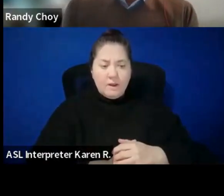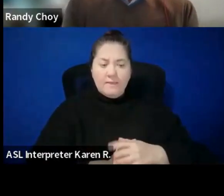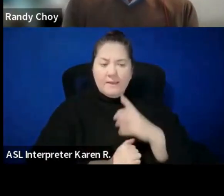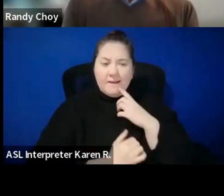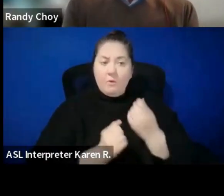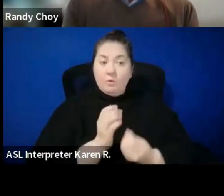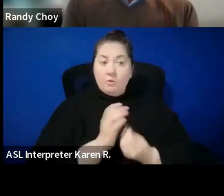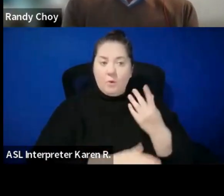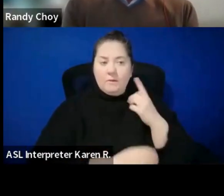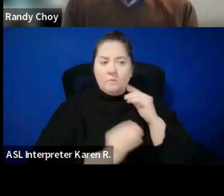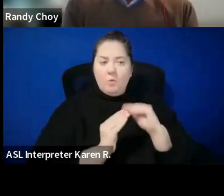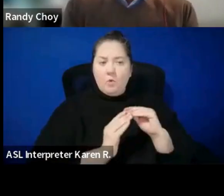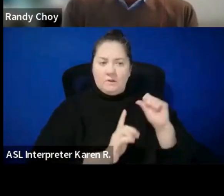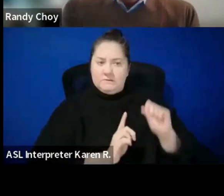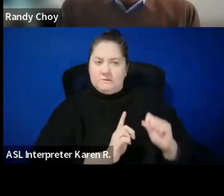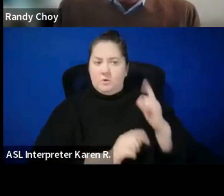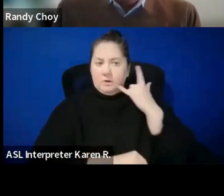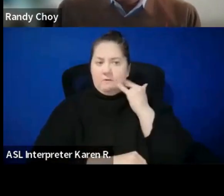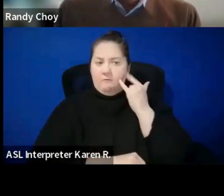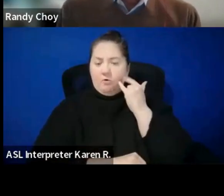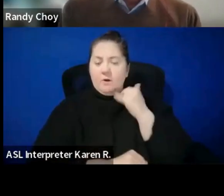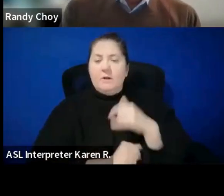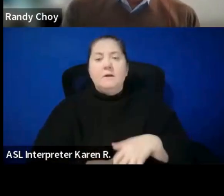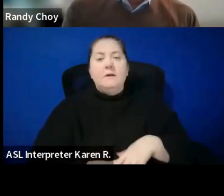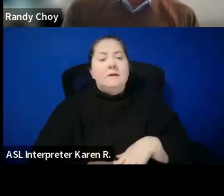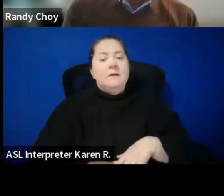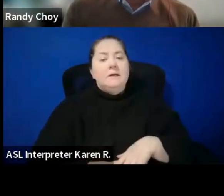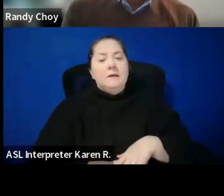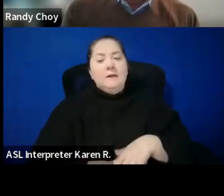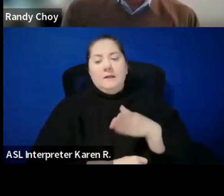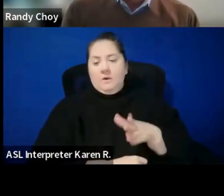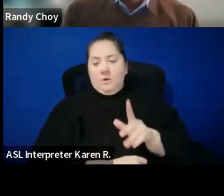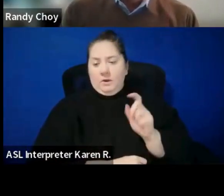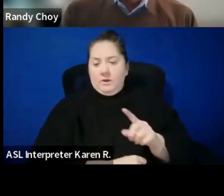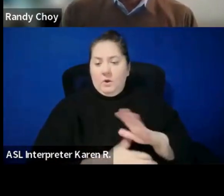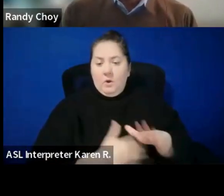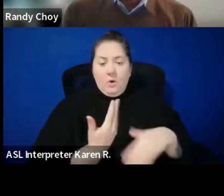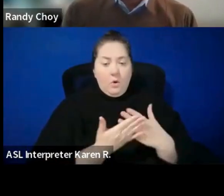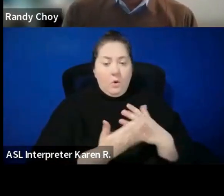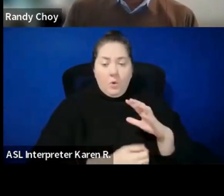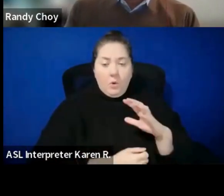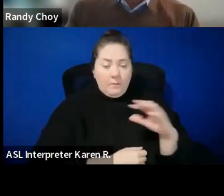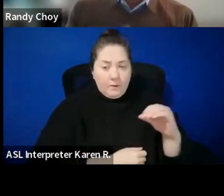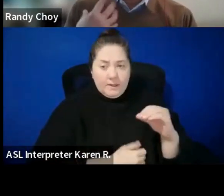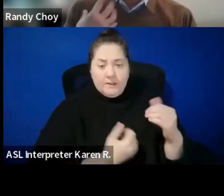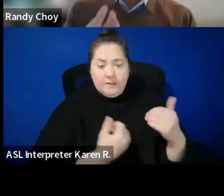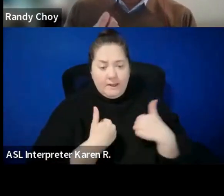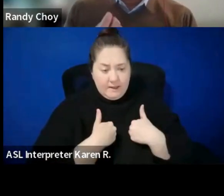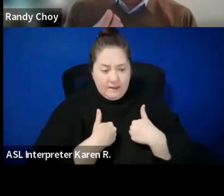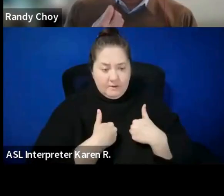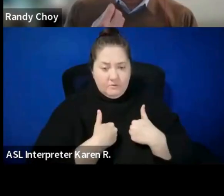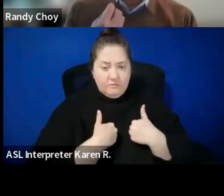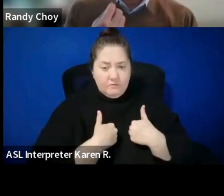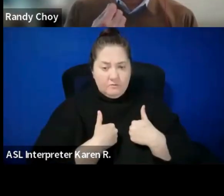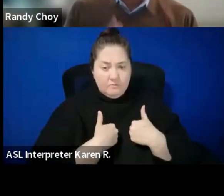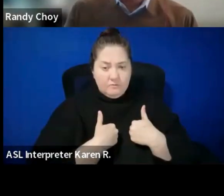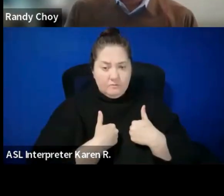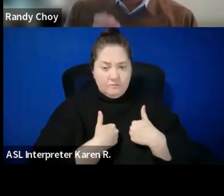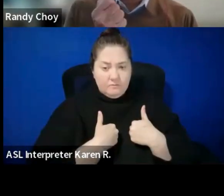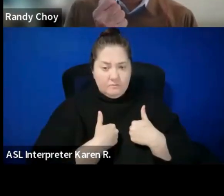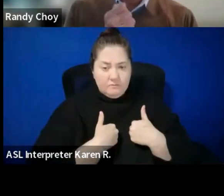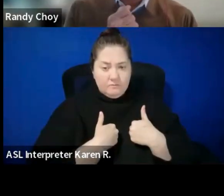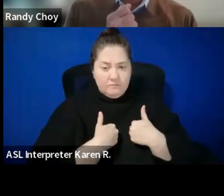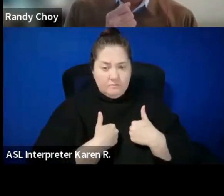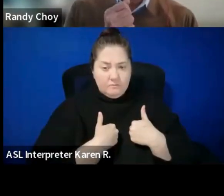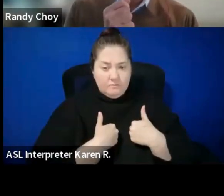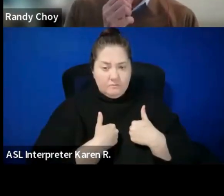California. For this question, all corporations that have an